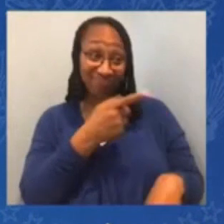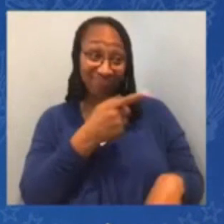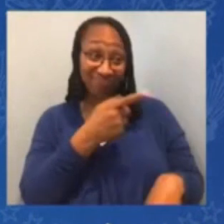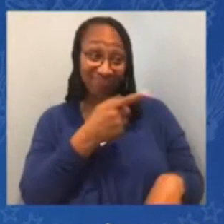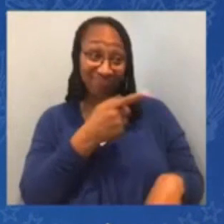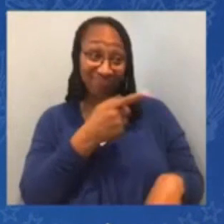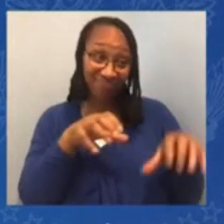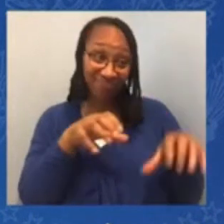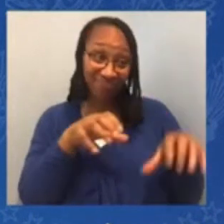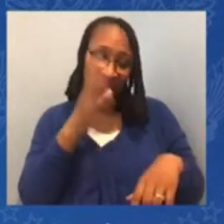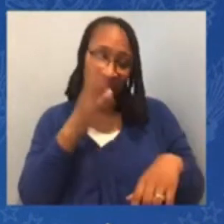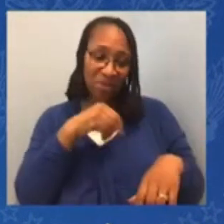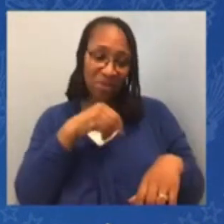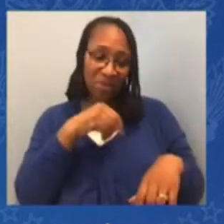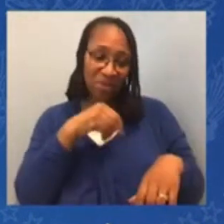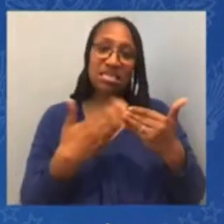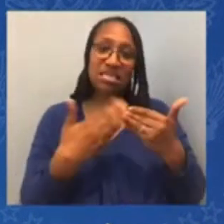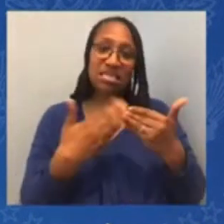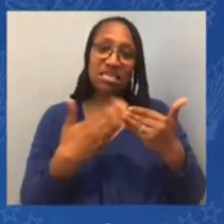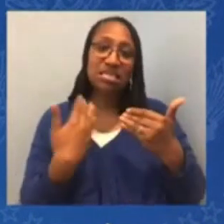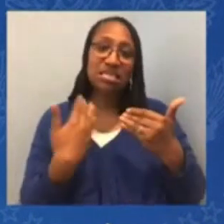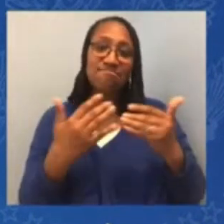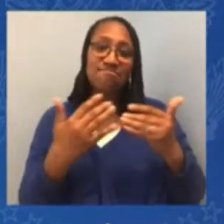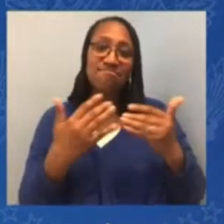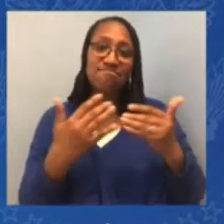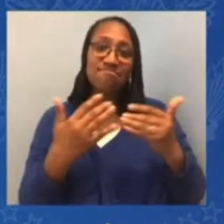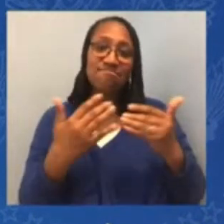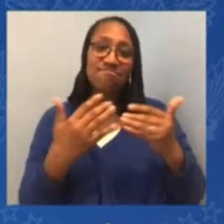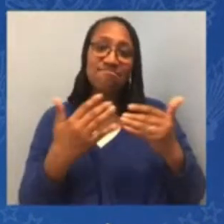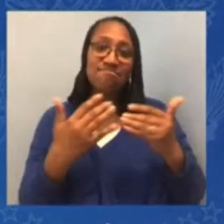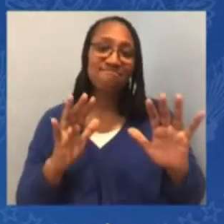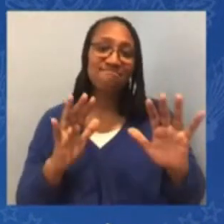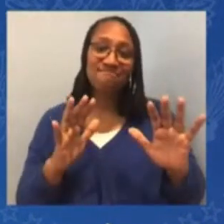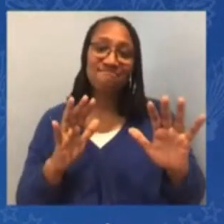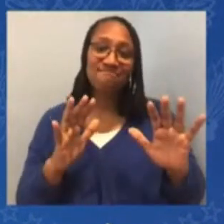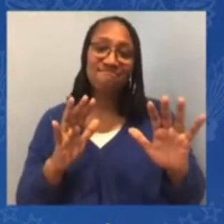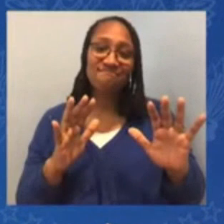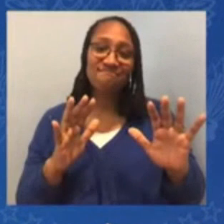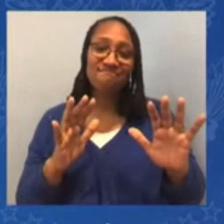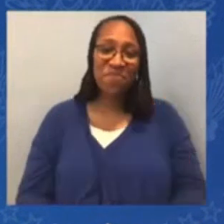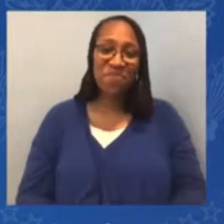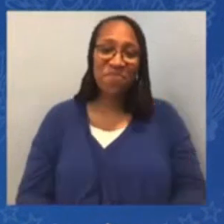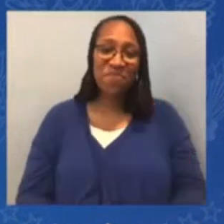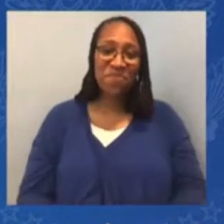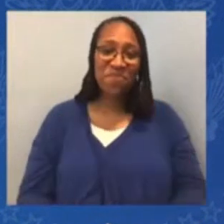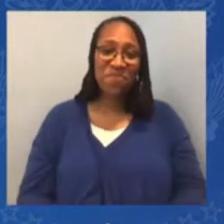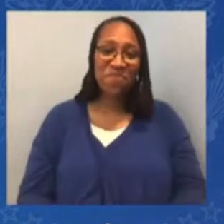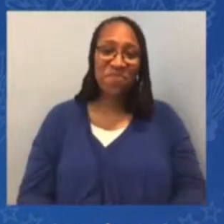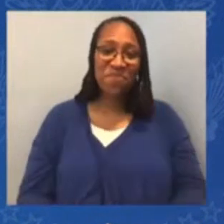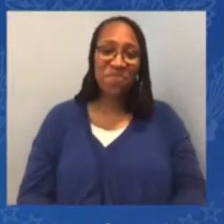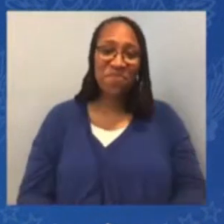world, and mine, I always introduce her as she is,